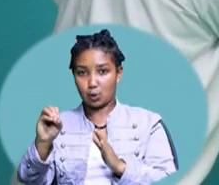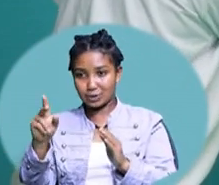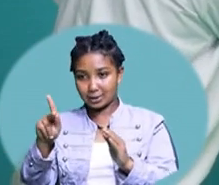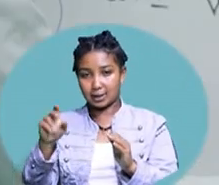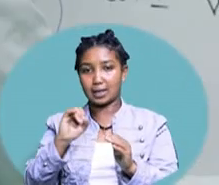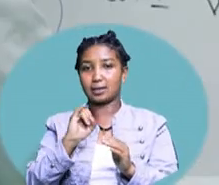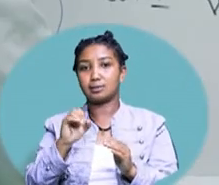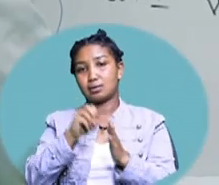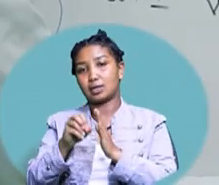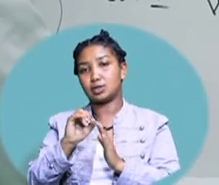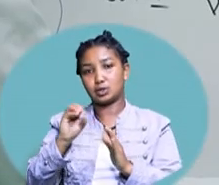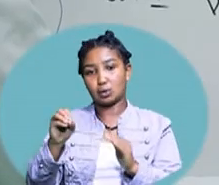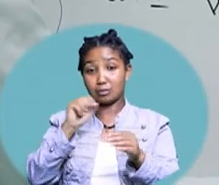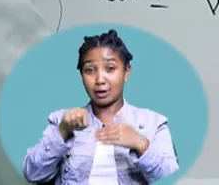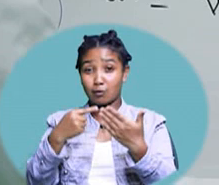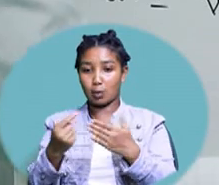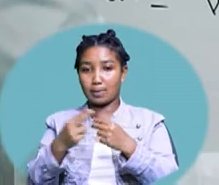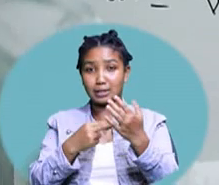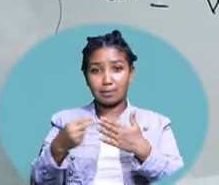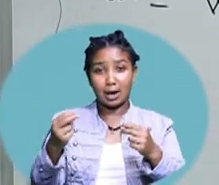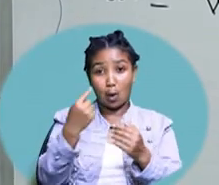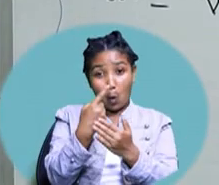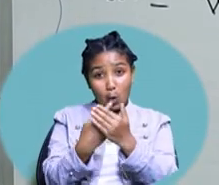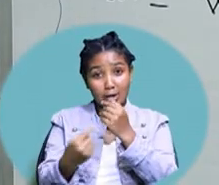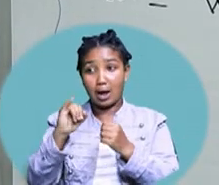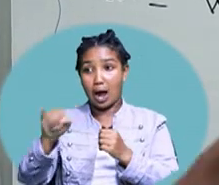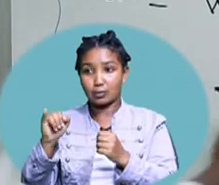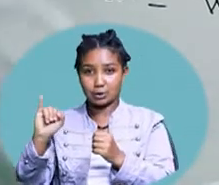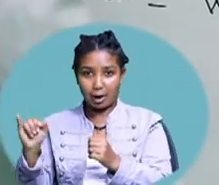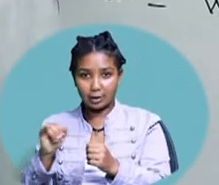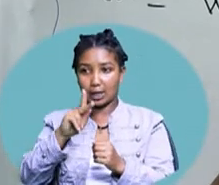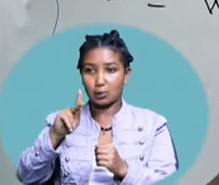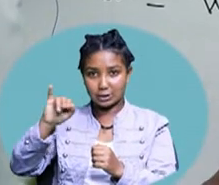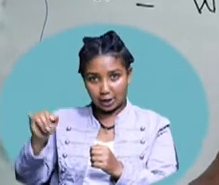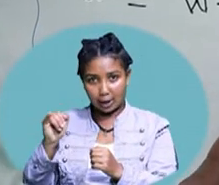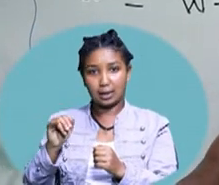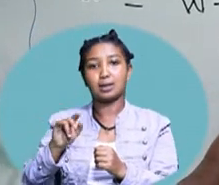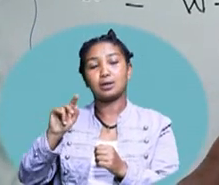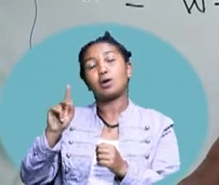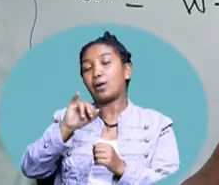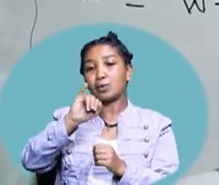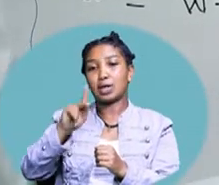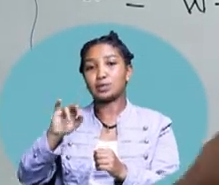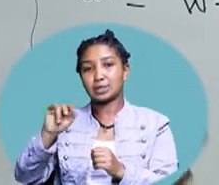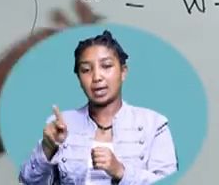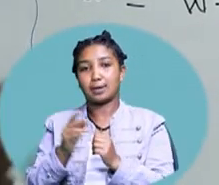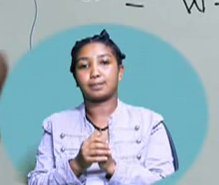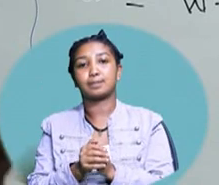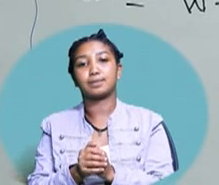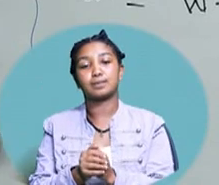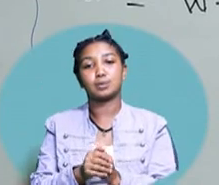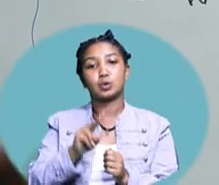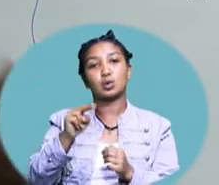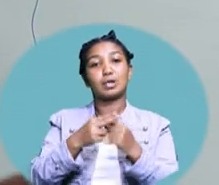6j with I, it is the result is 0. With k, the result is 0. Therefore, we can multiply only I with I,